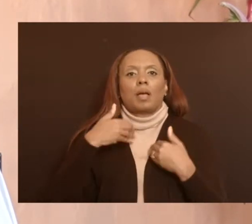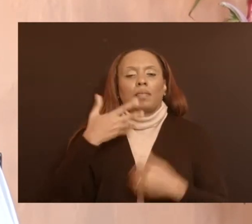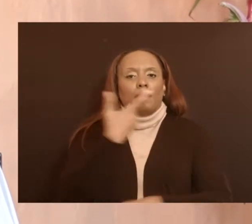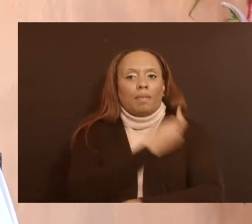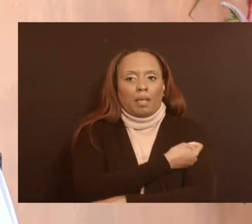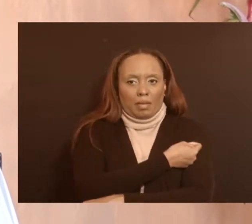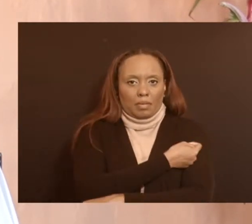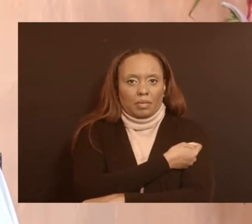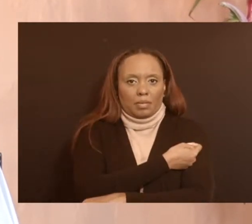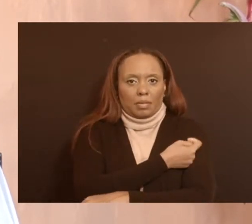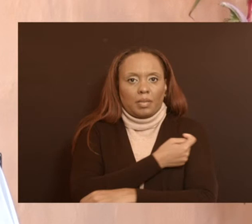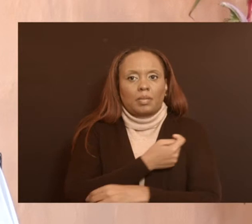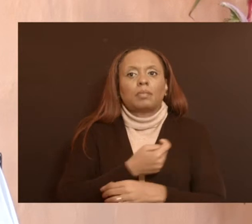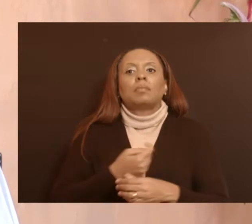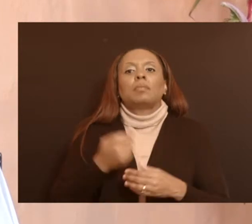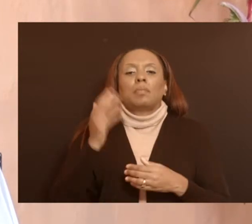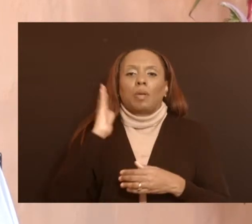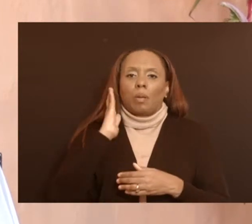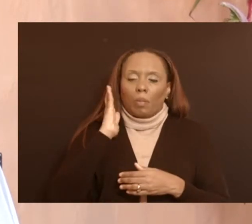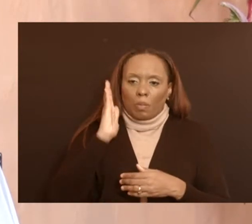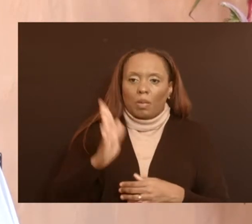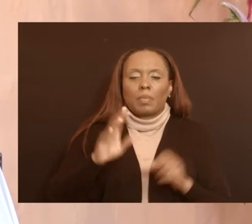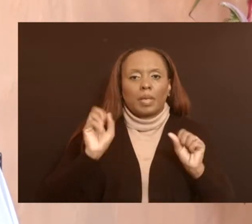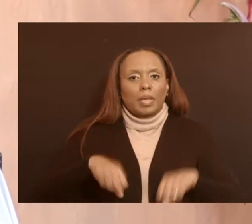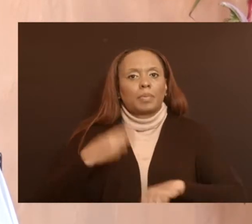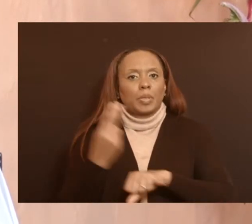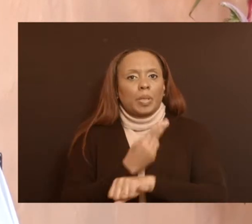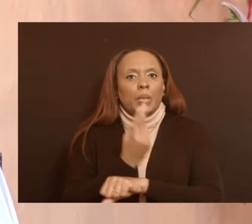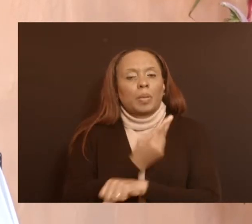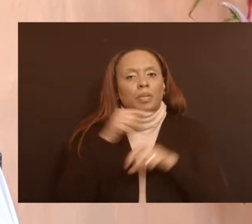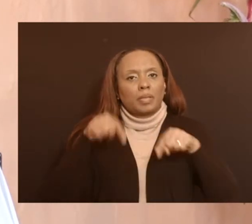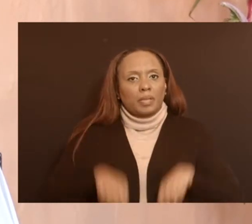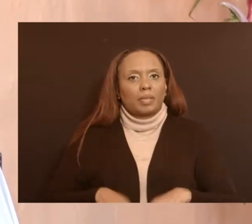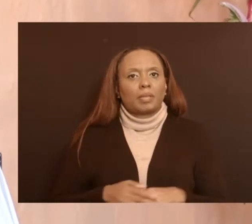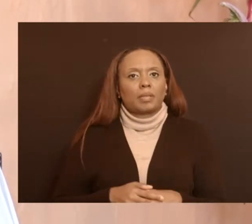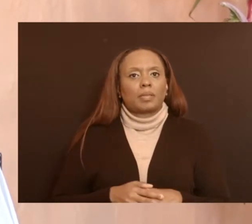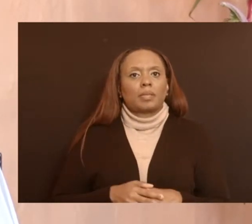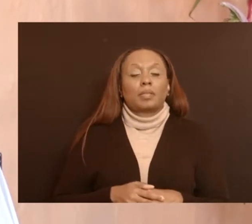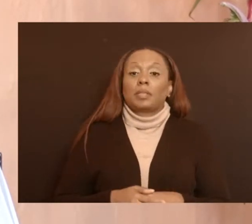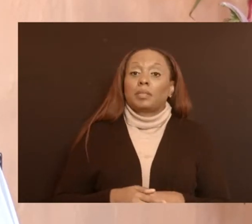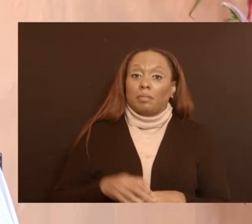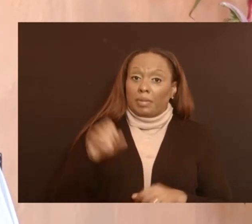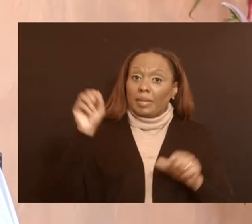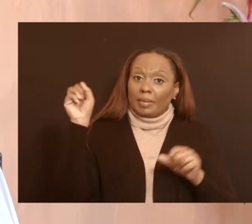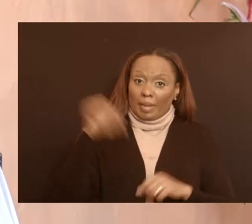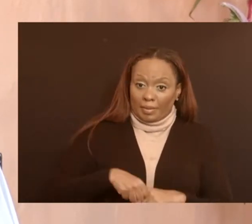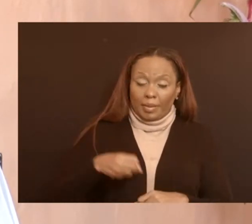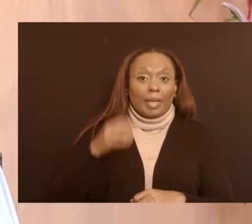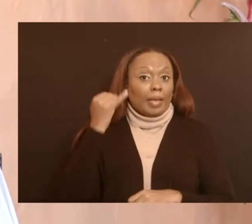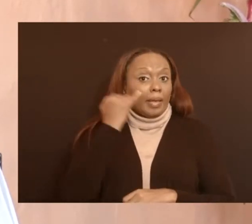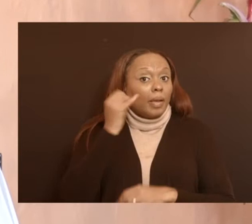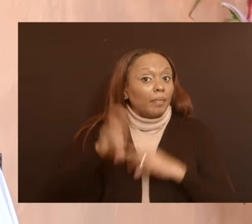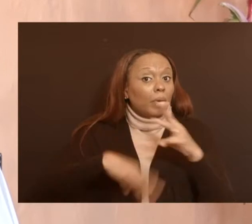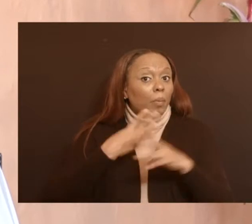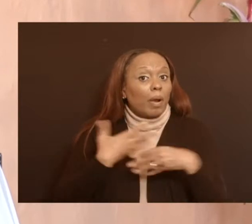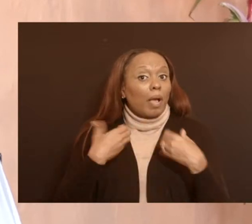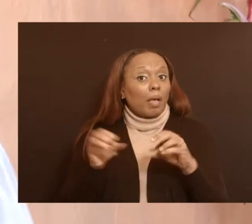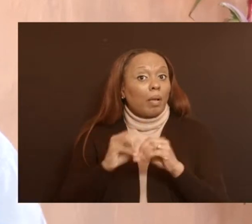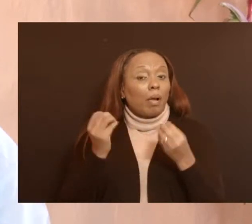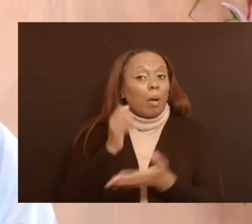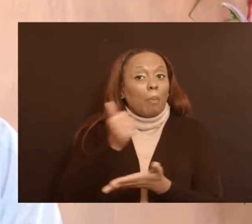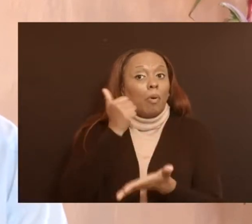available on our list of vaccines for use in Barbados. So the answer is definitely yes, as long as it has the necessary